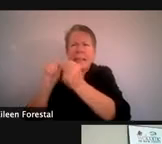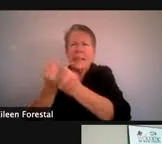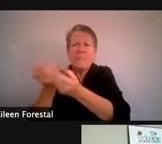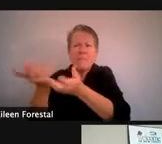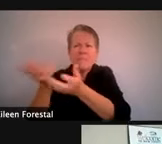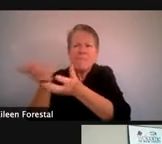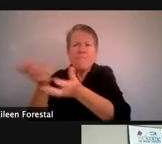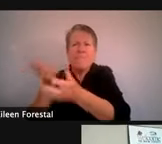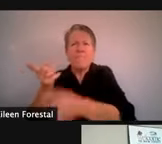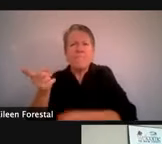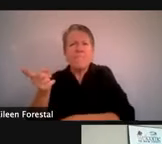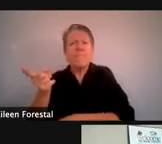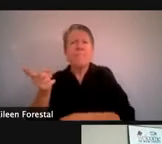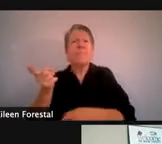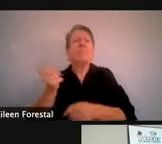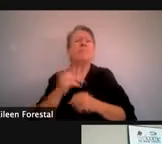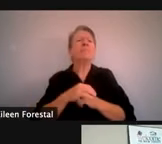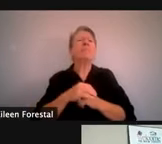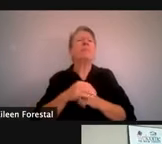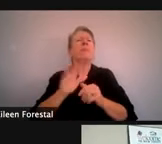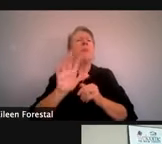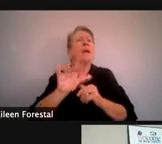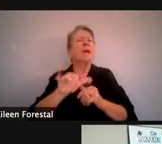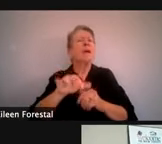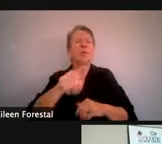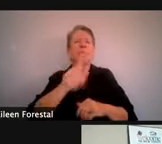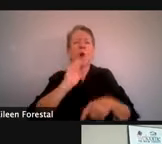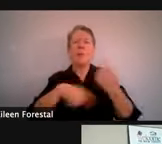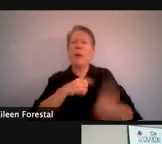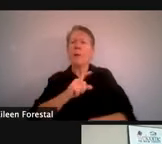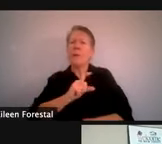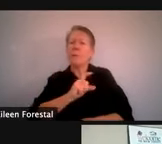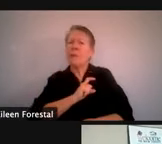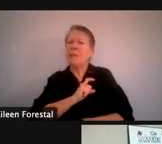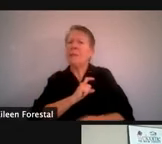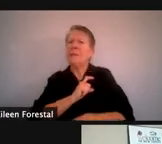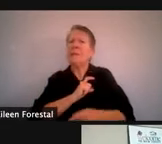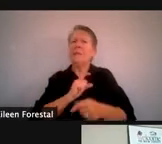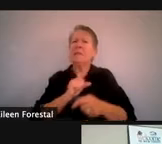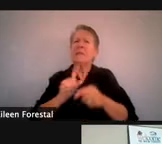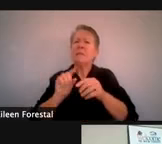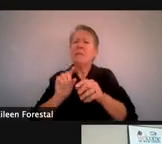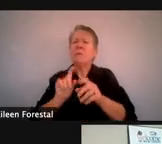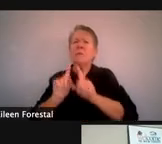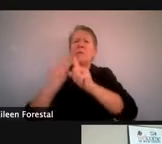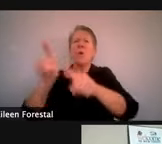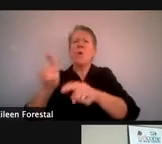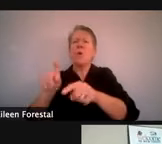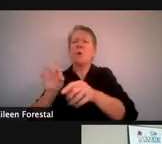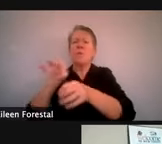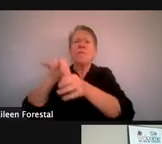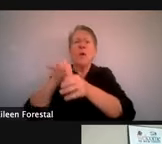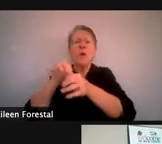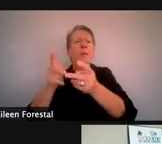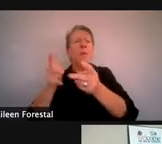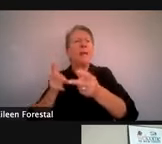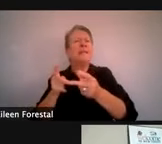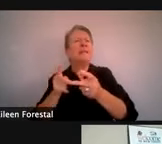you mentioned on the barring police officers or some related to legislation. I'm not going to comment on any legislation, but I think the